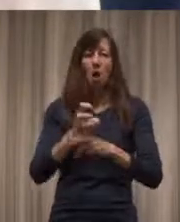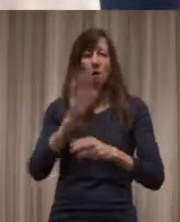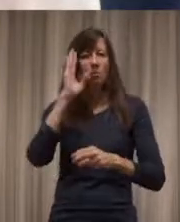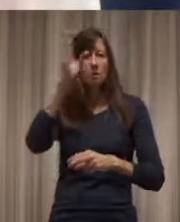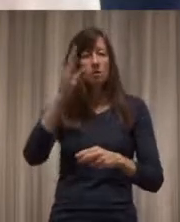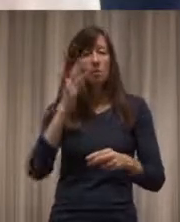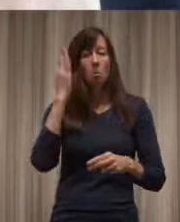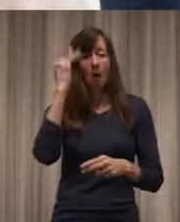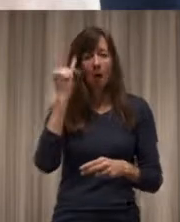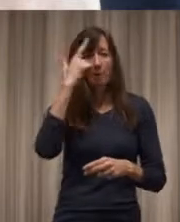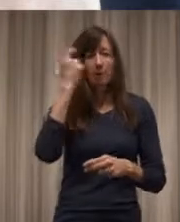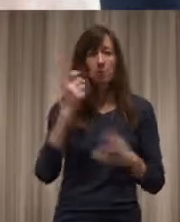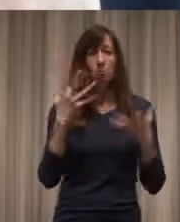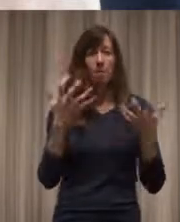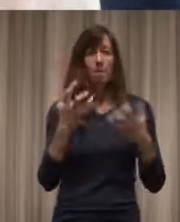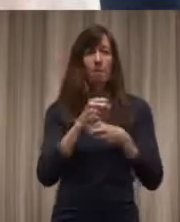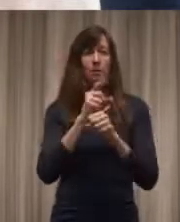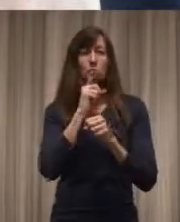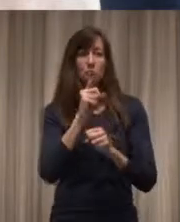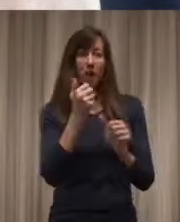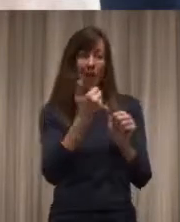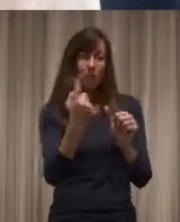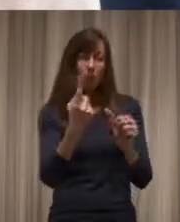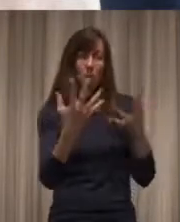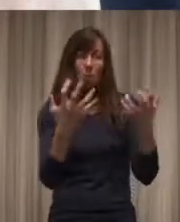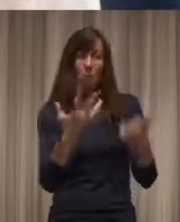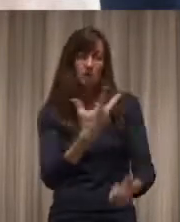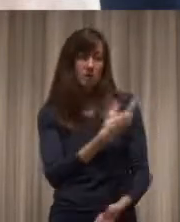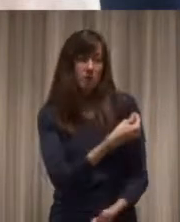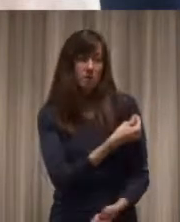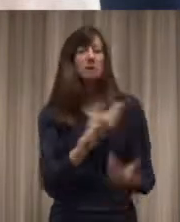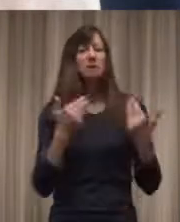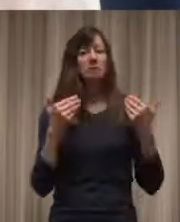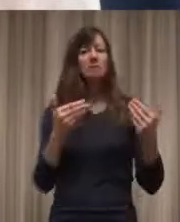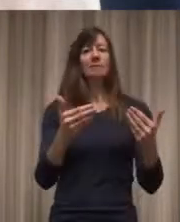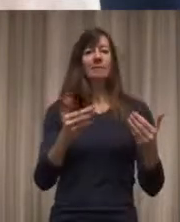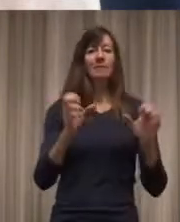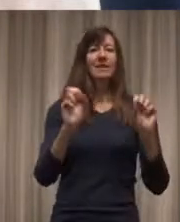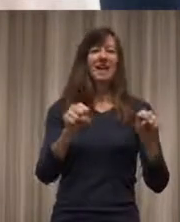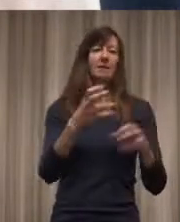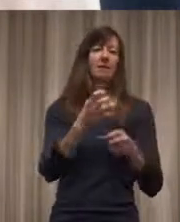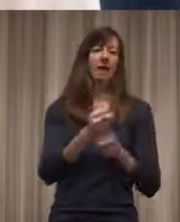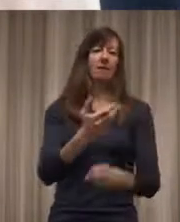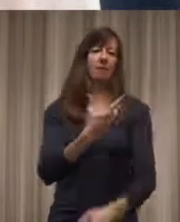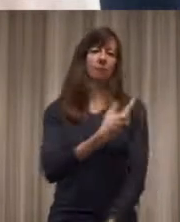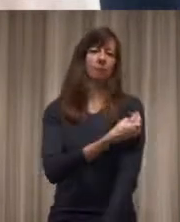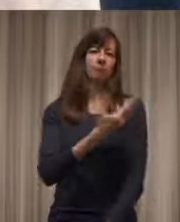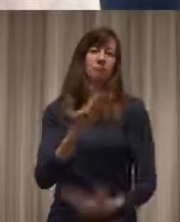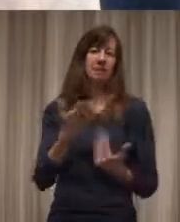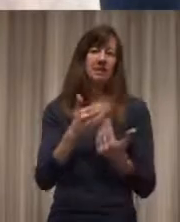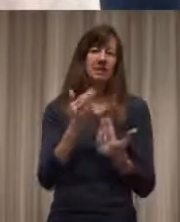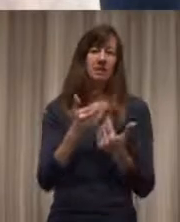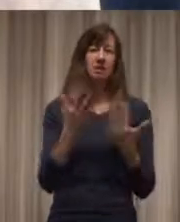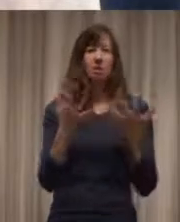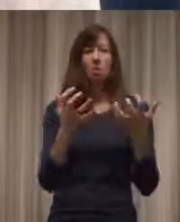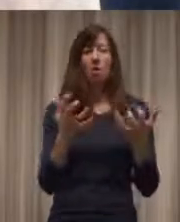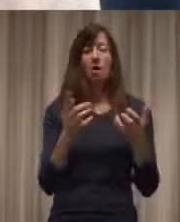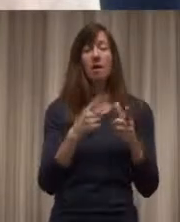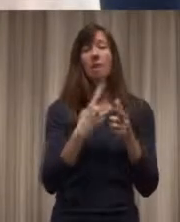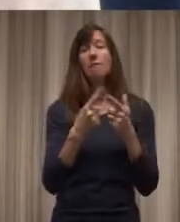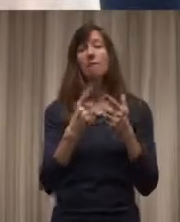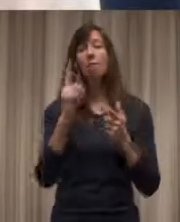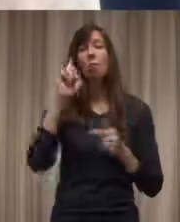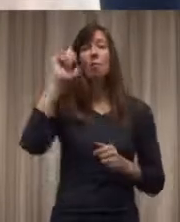can move into a return to some sense of normalcy in the later part